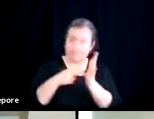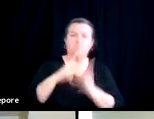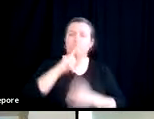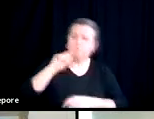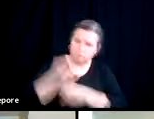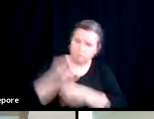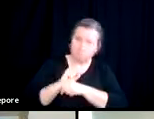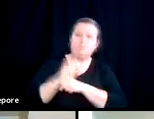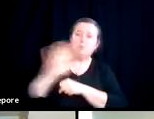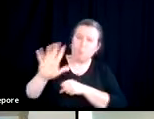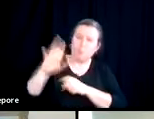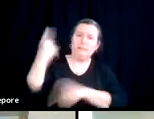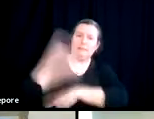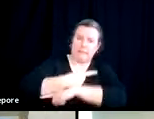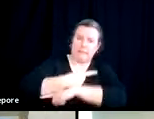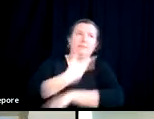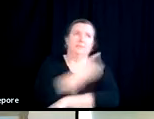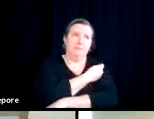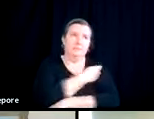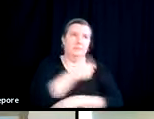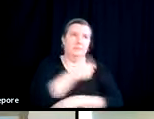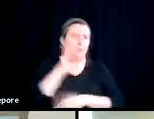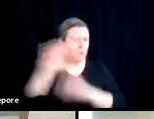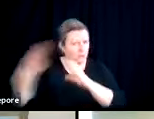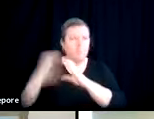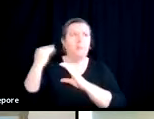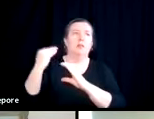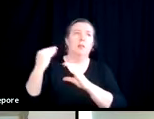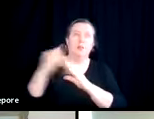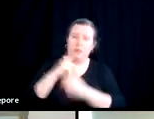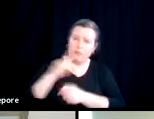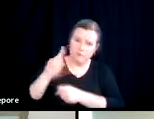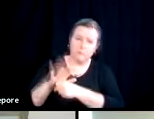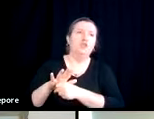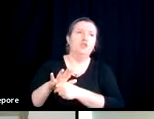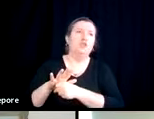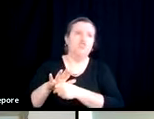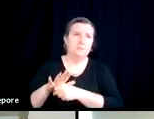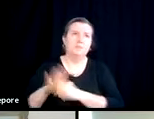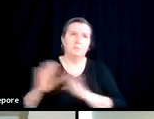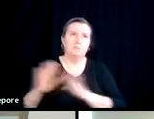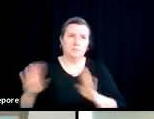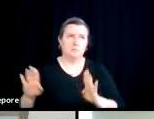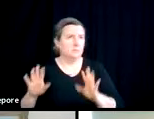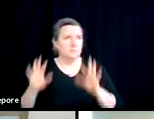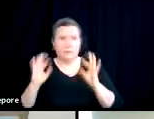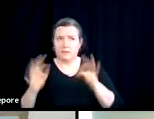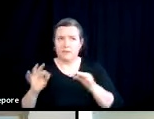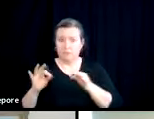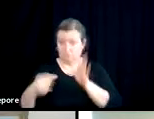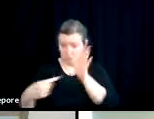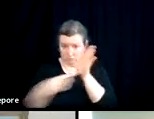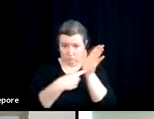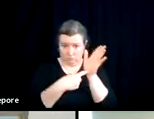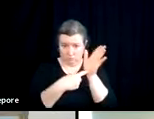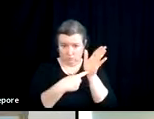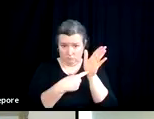get a follow-up email just confirming that. So definitely go for your second dose. We have the